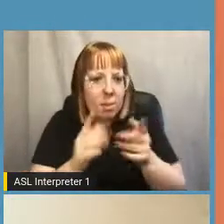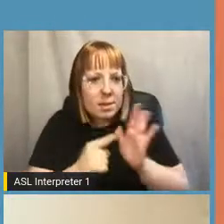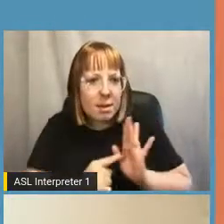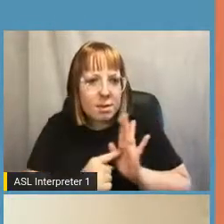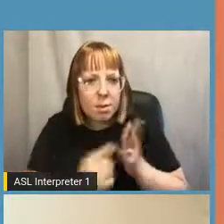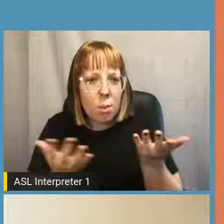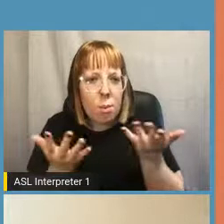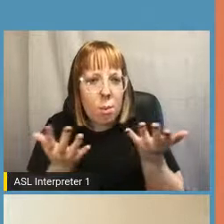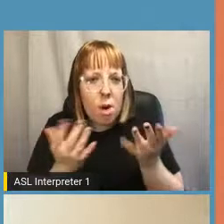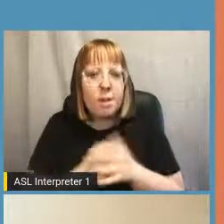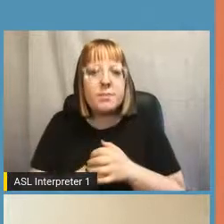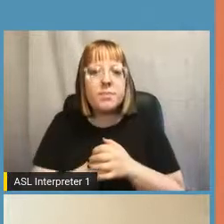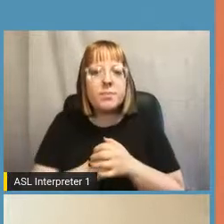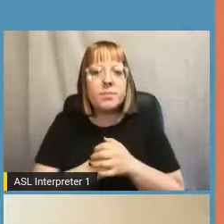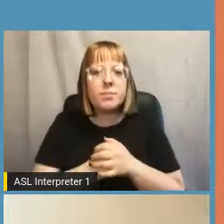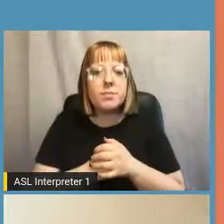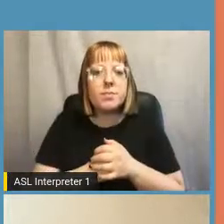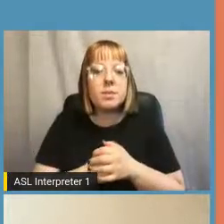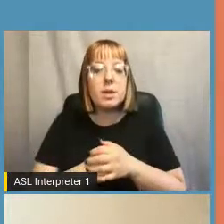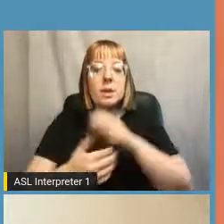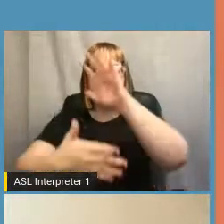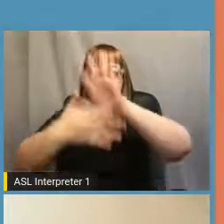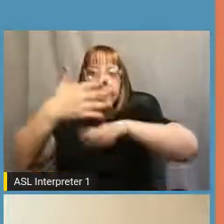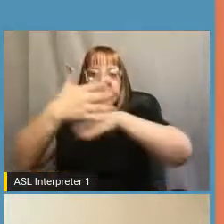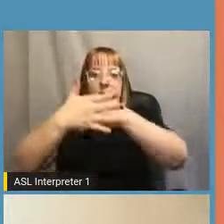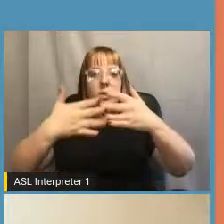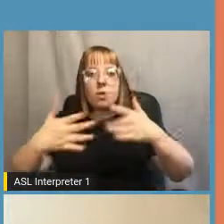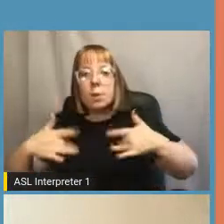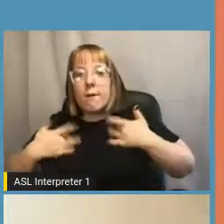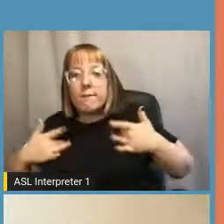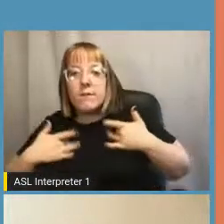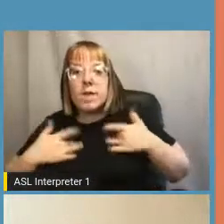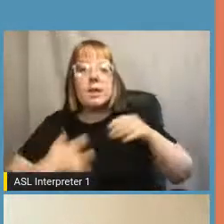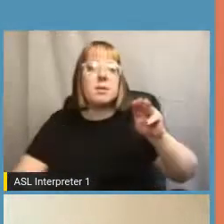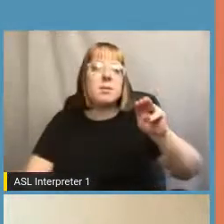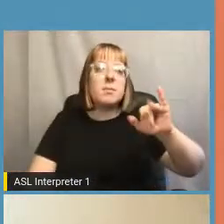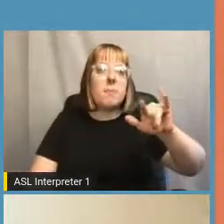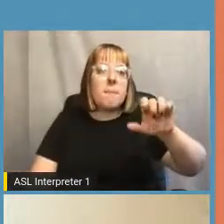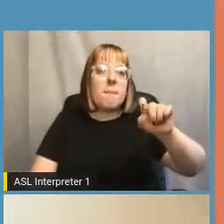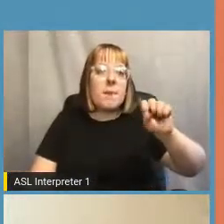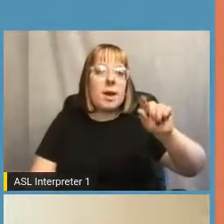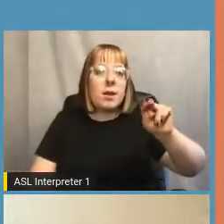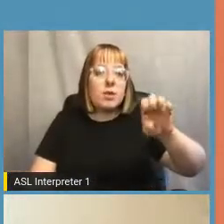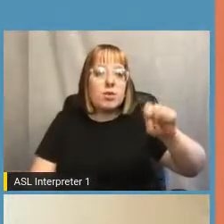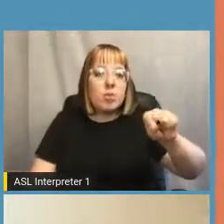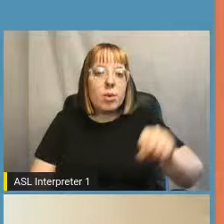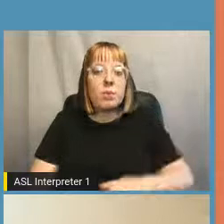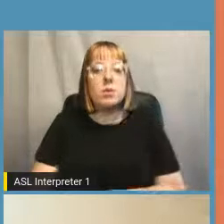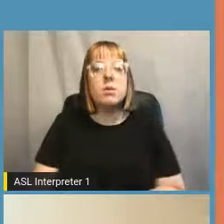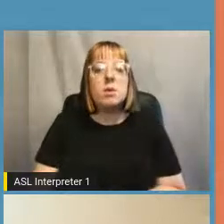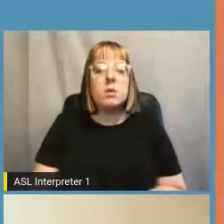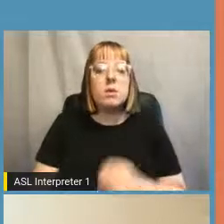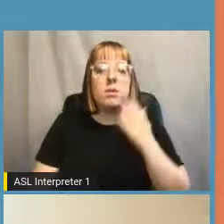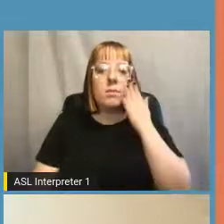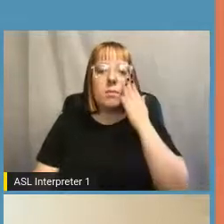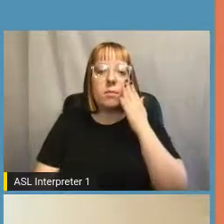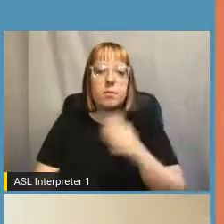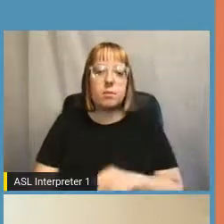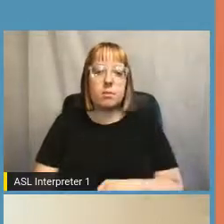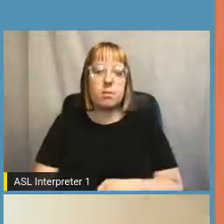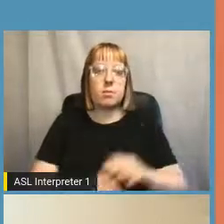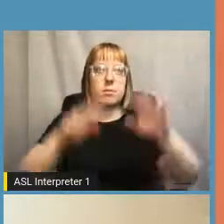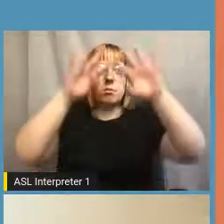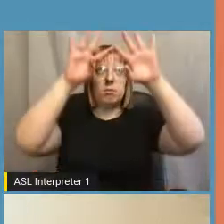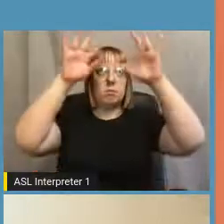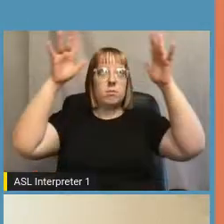of events or milestones for that. It could be a theme or a series of themes or sub themes underneath one umbrella. And